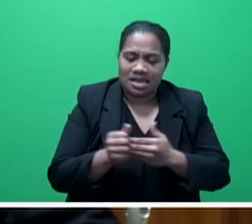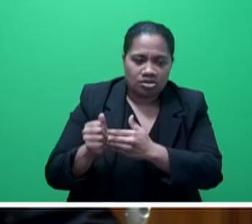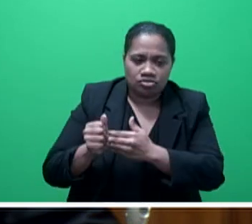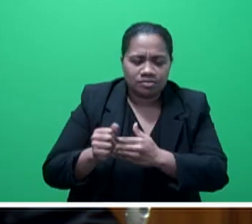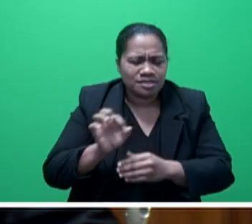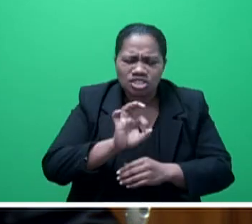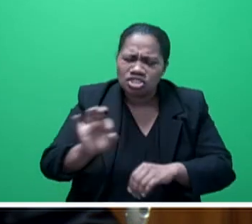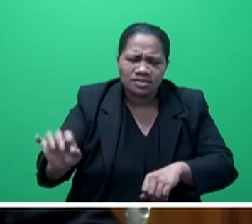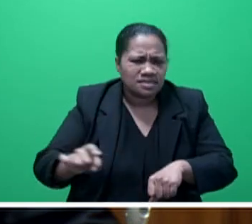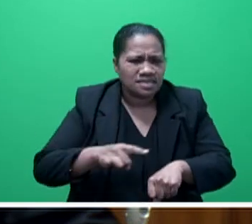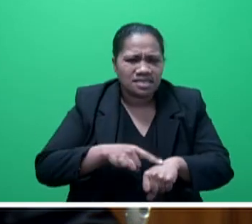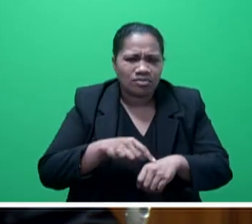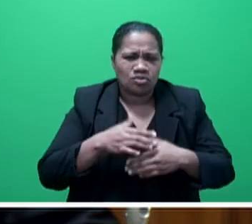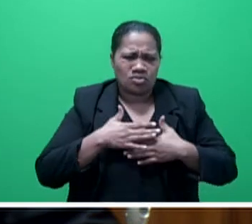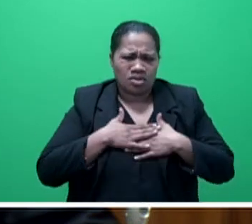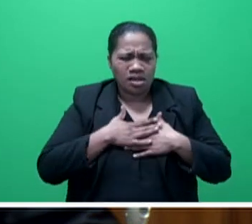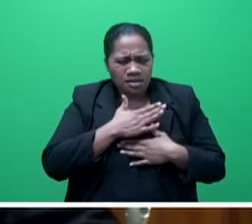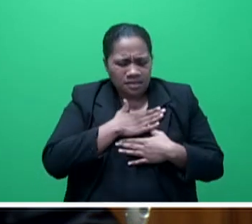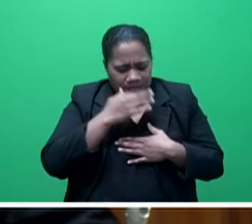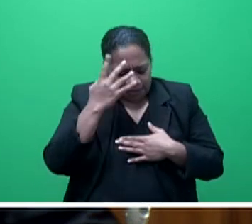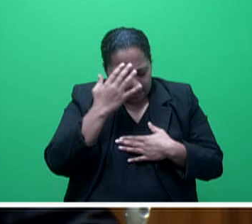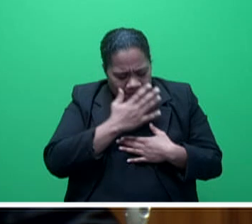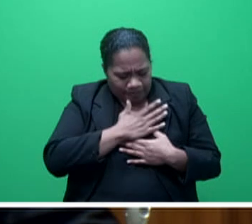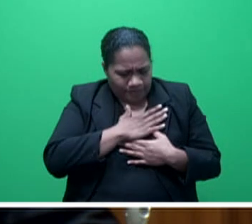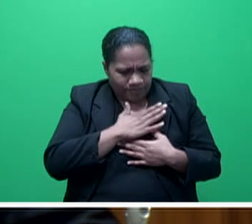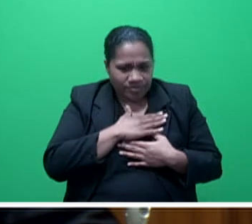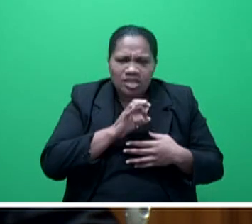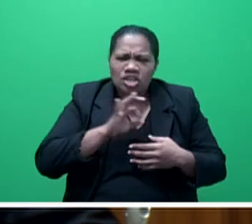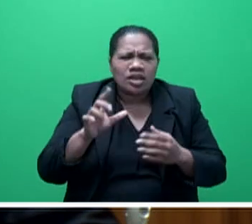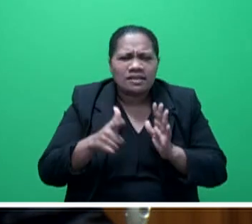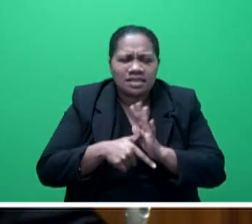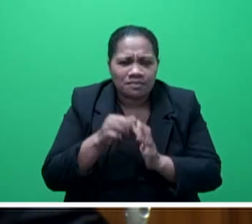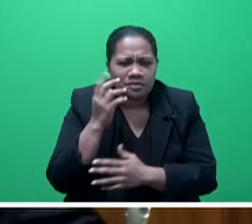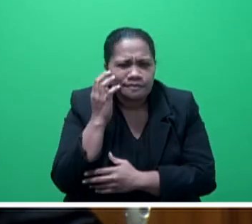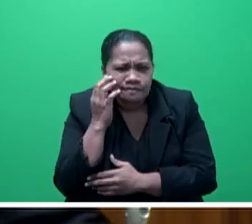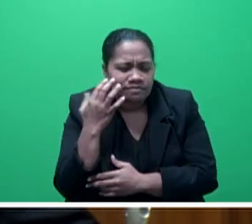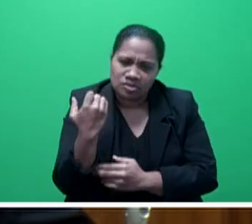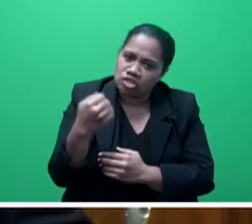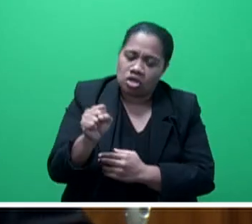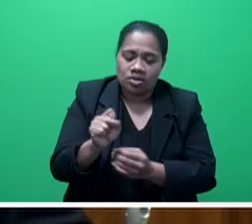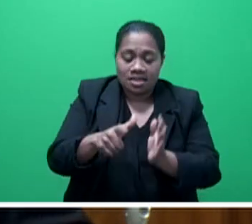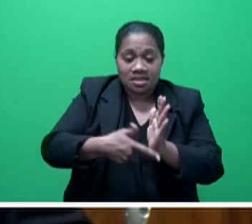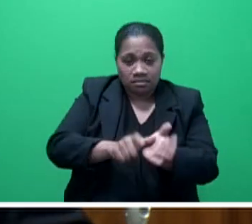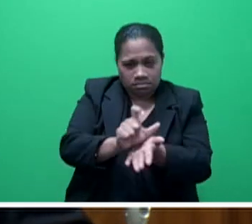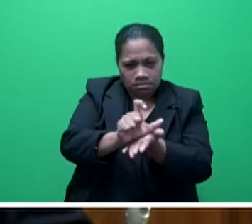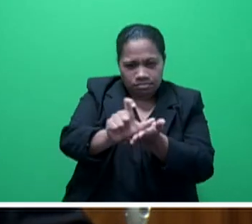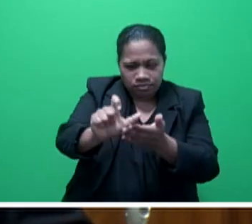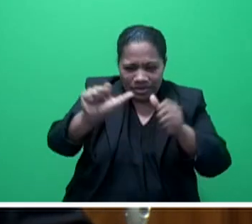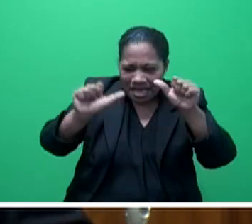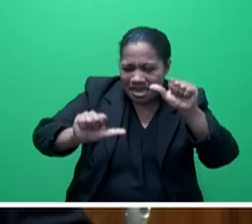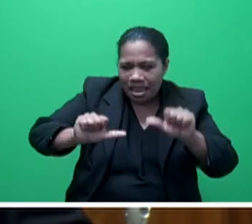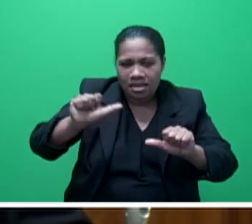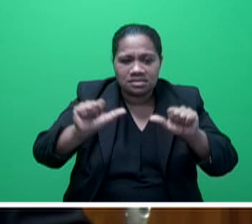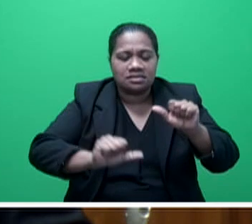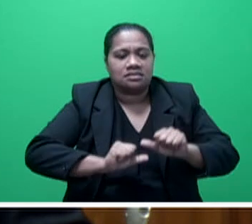to wallow in self-pity, nor time to twiddle fingers. It is a time for clear analysis, a time for boldness, and a